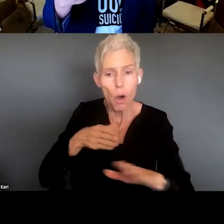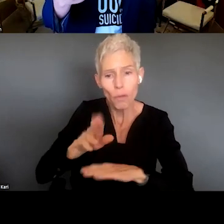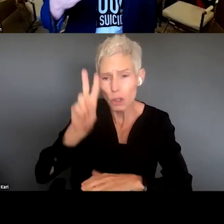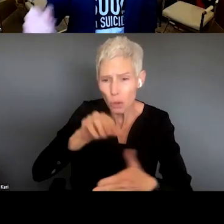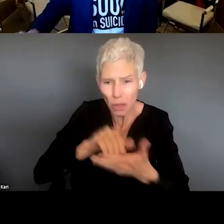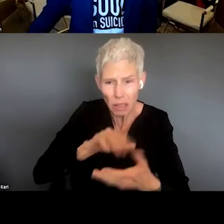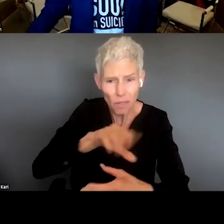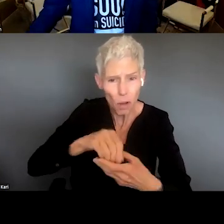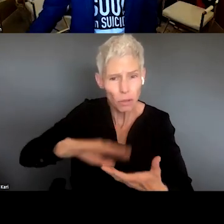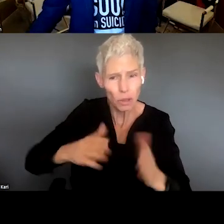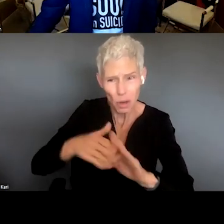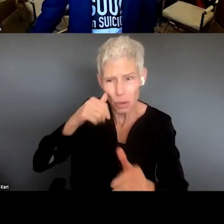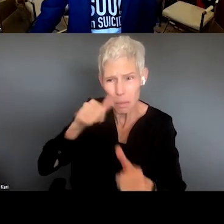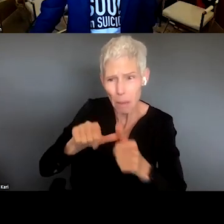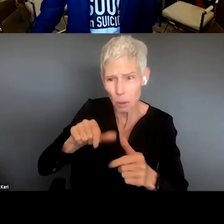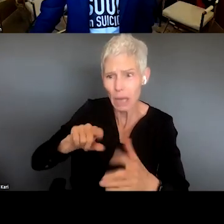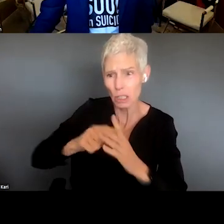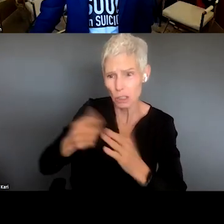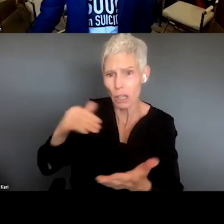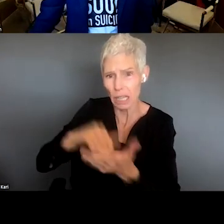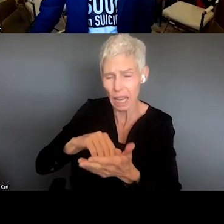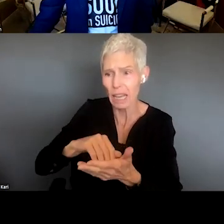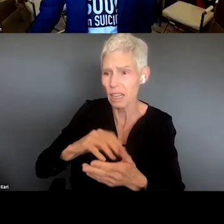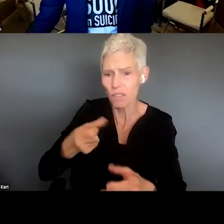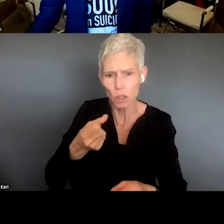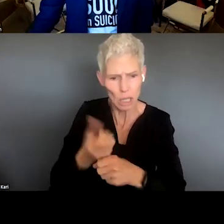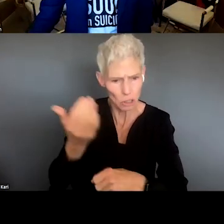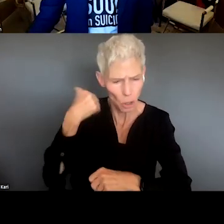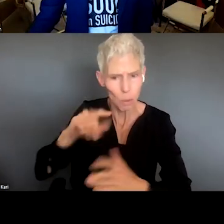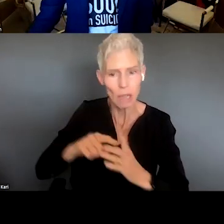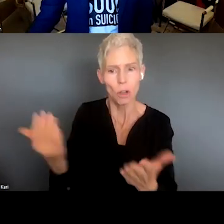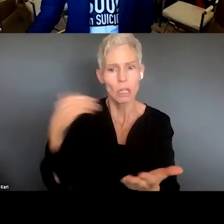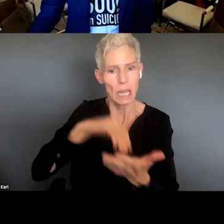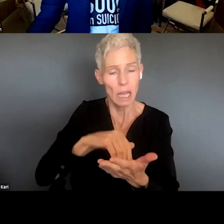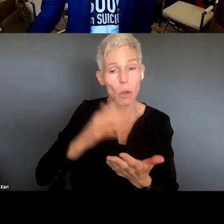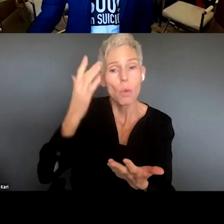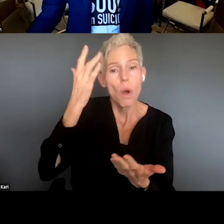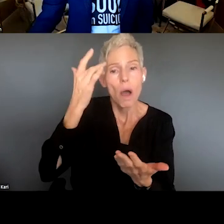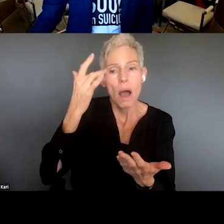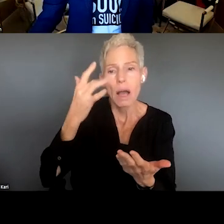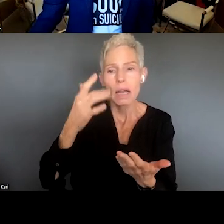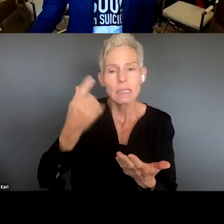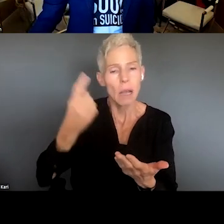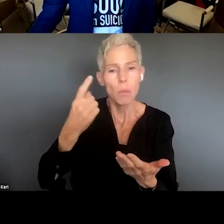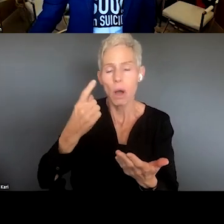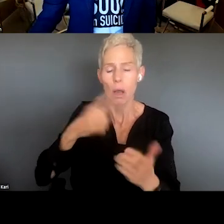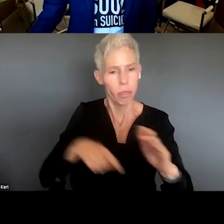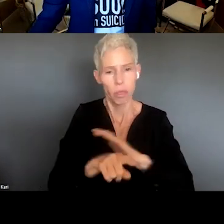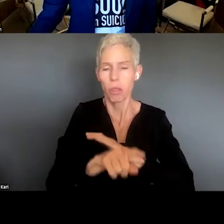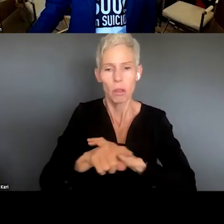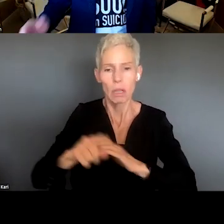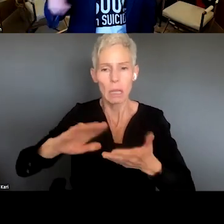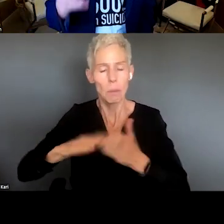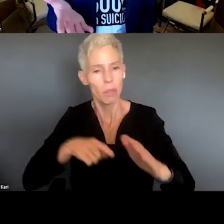remember we had to start over back a few years ago because of a hack of the community.